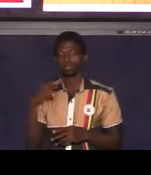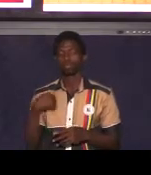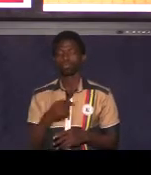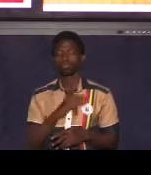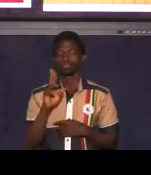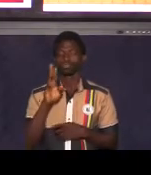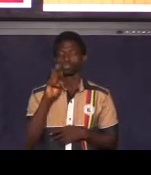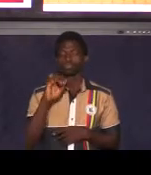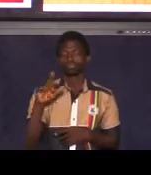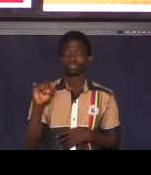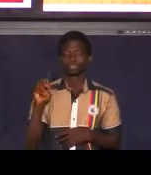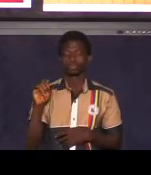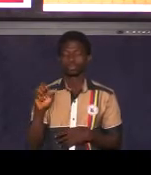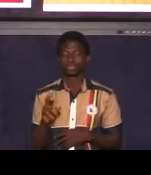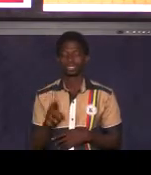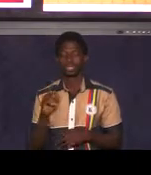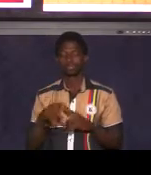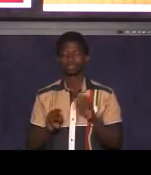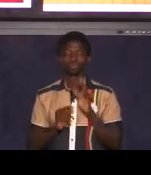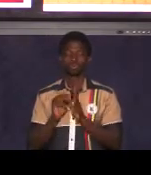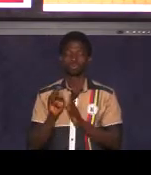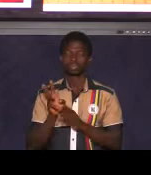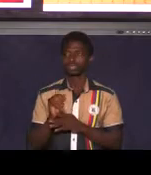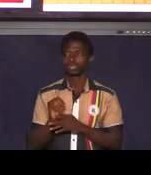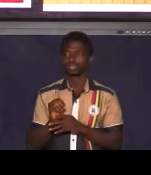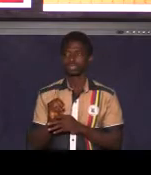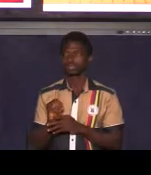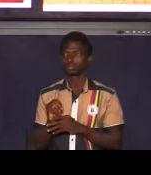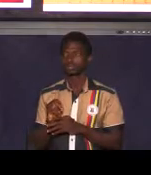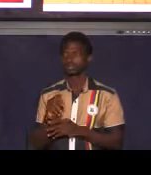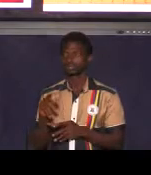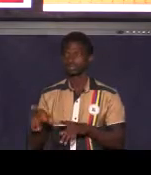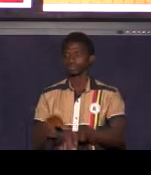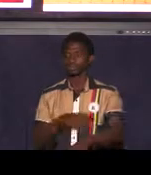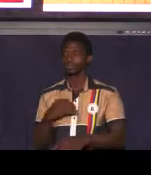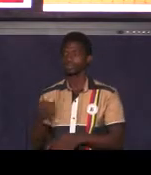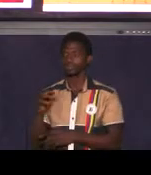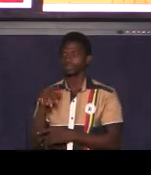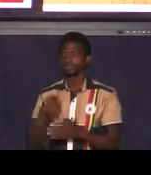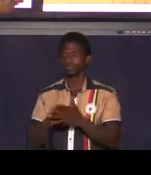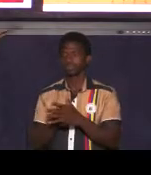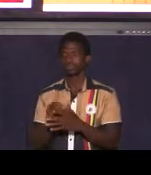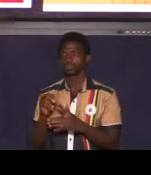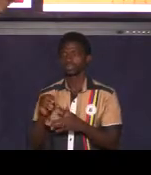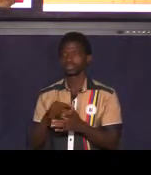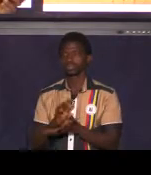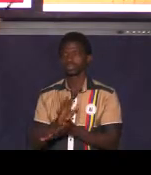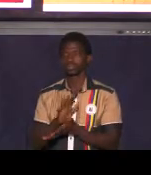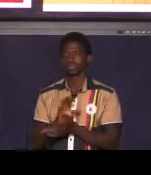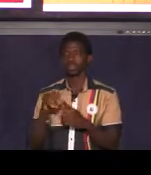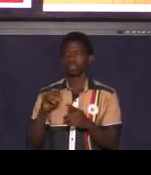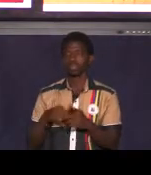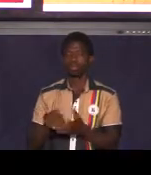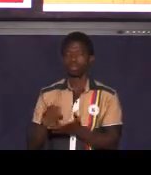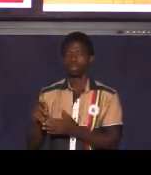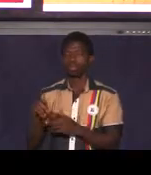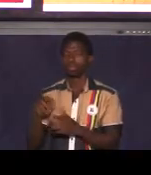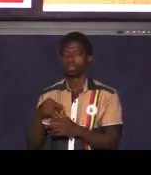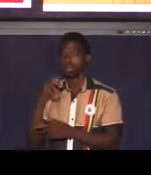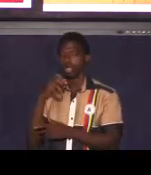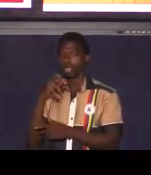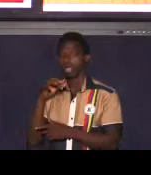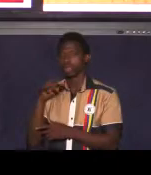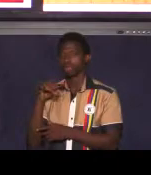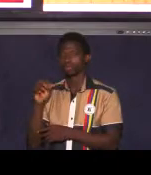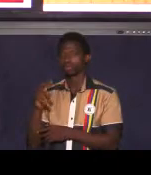use millimeters and centimeters to measure things like the length of a leaf, the length of a key, or a paper clip, or a pen, or a